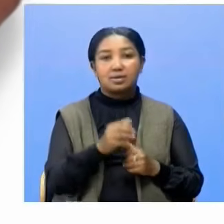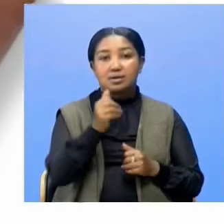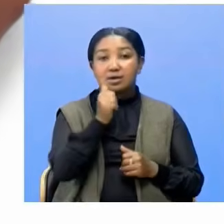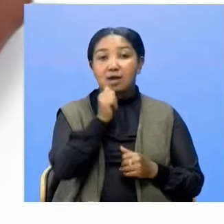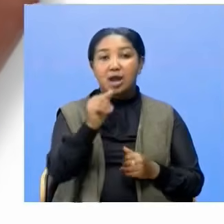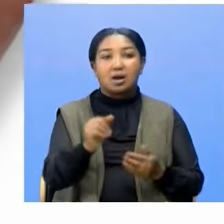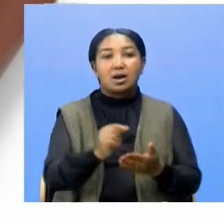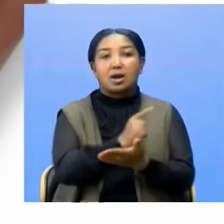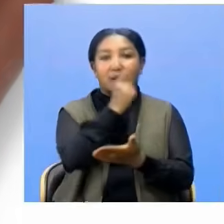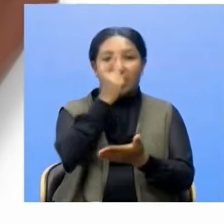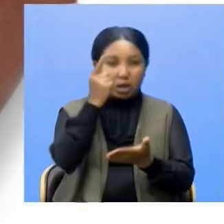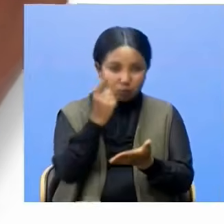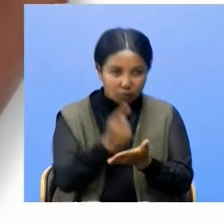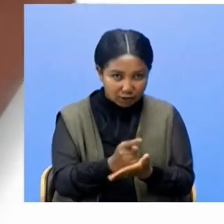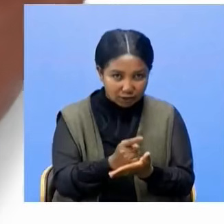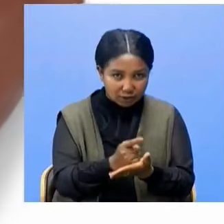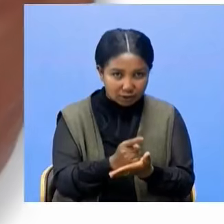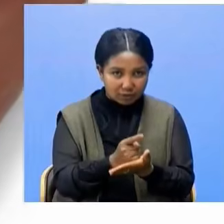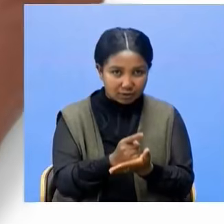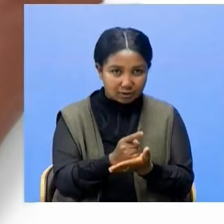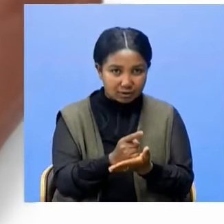graduation